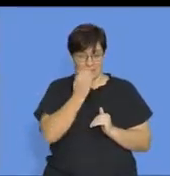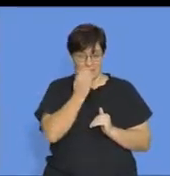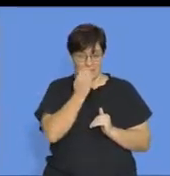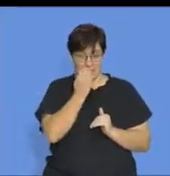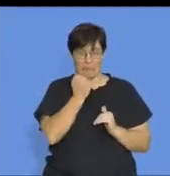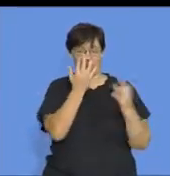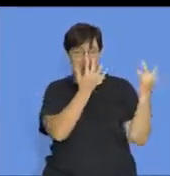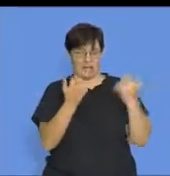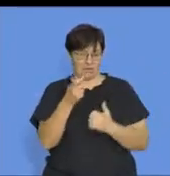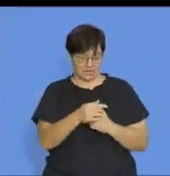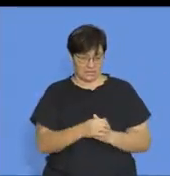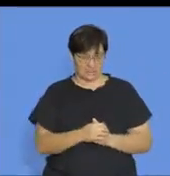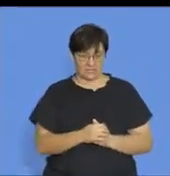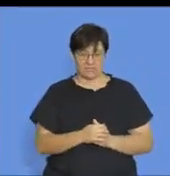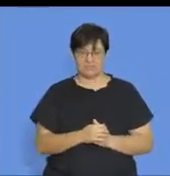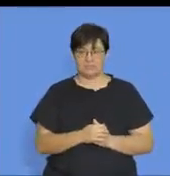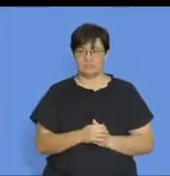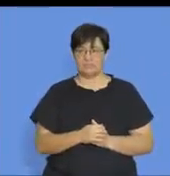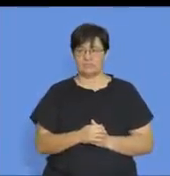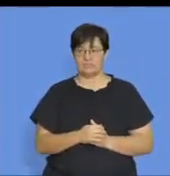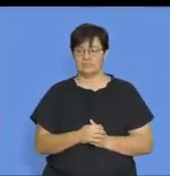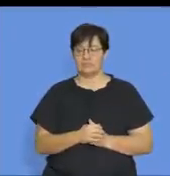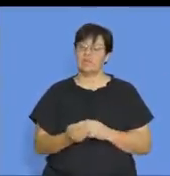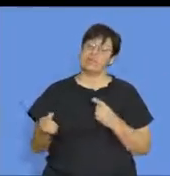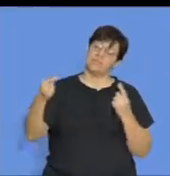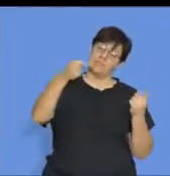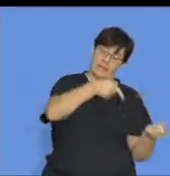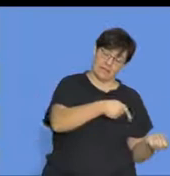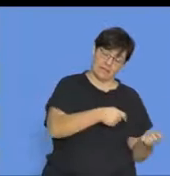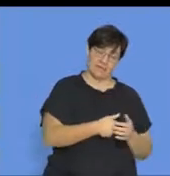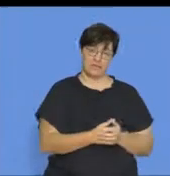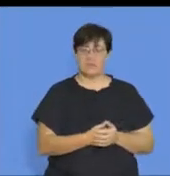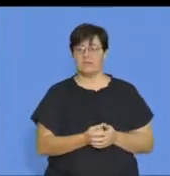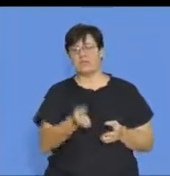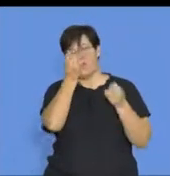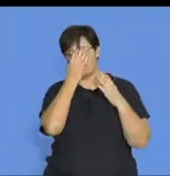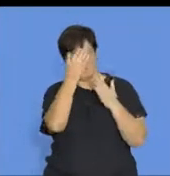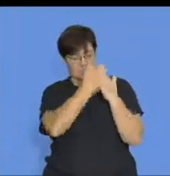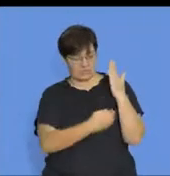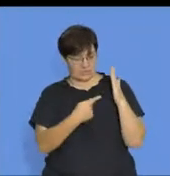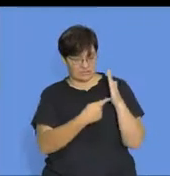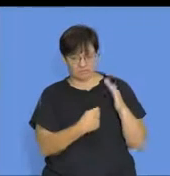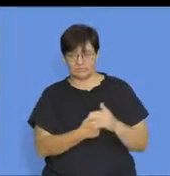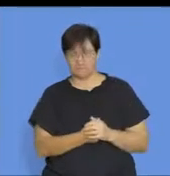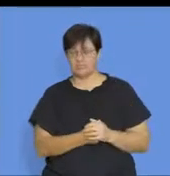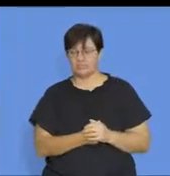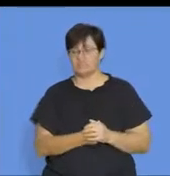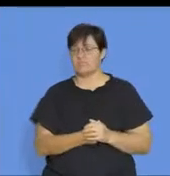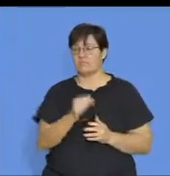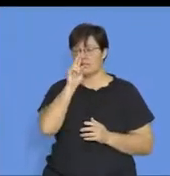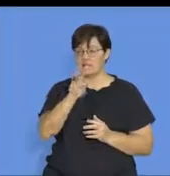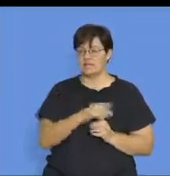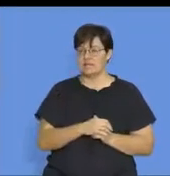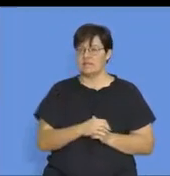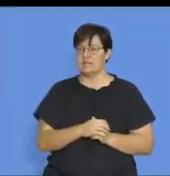now do that calculation together. So let's go back to our information that is given to us. So as you can